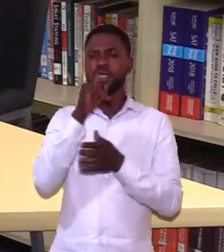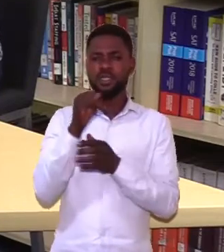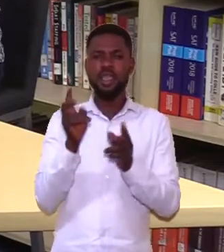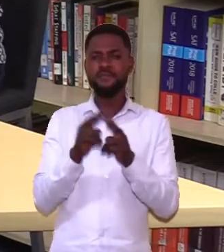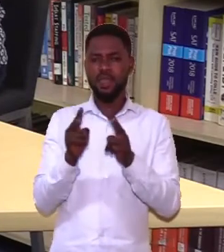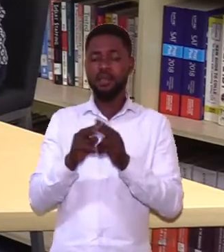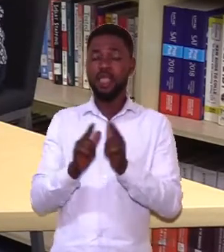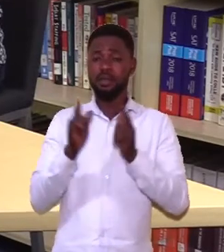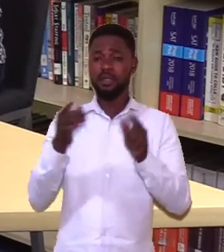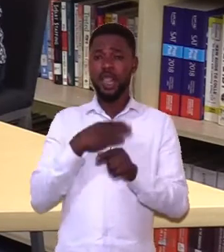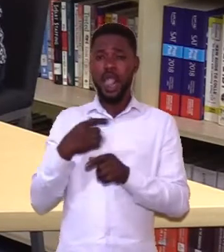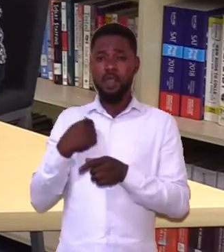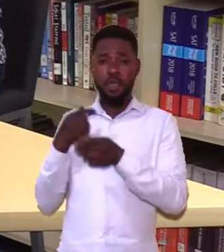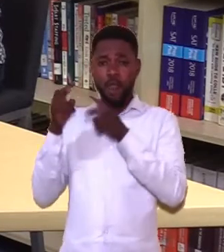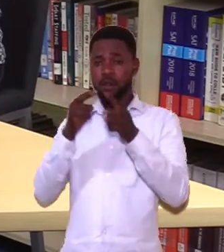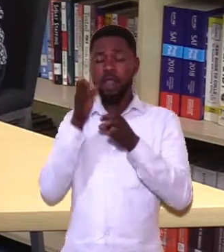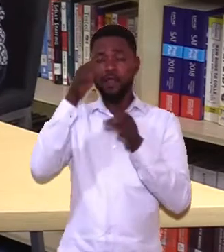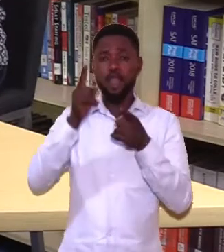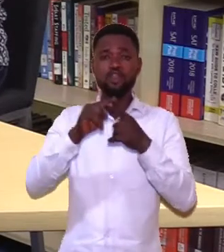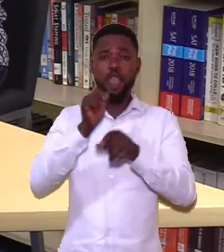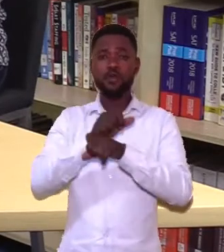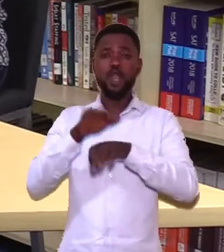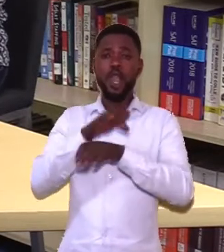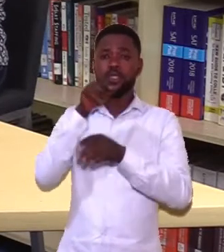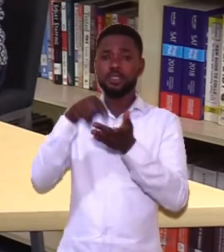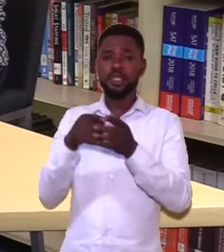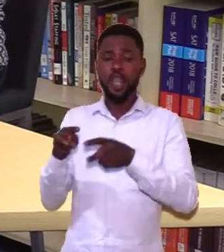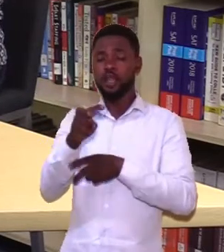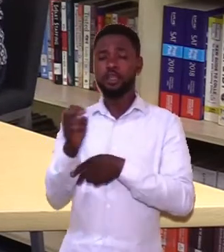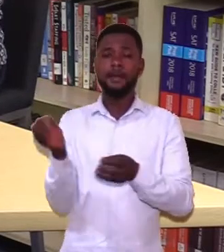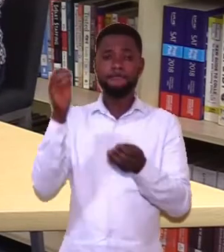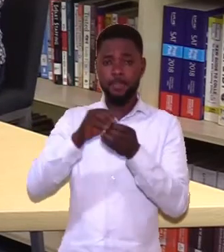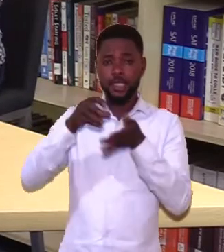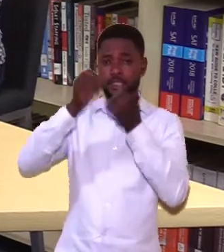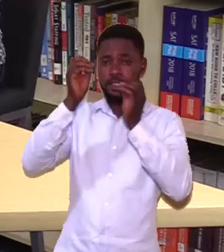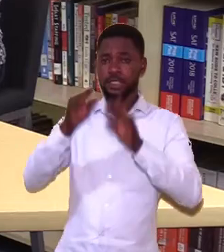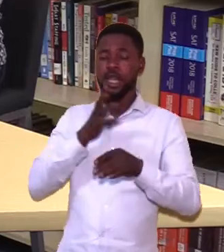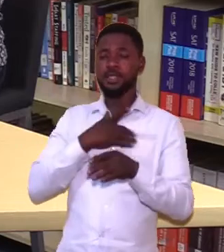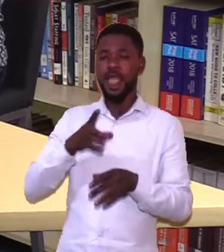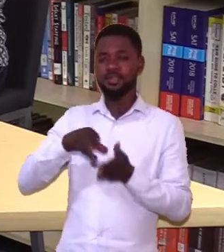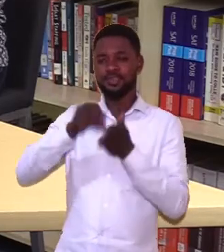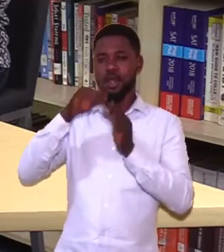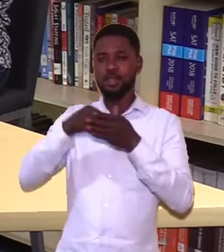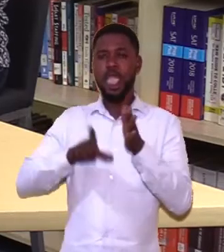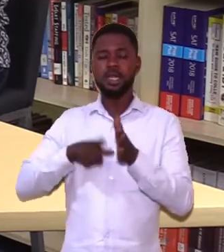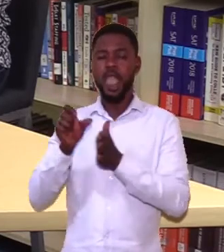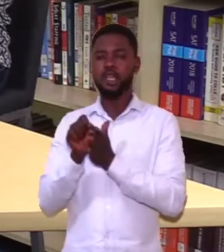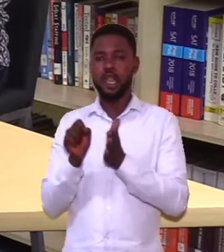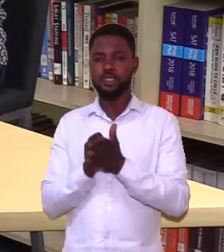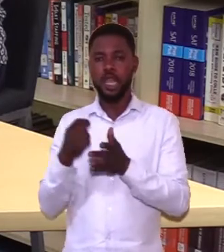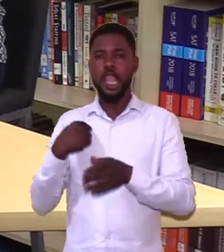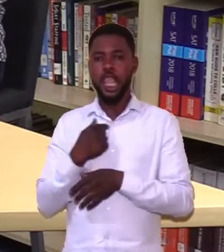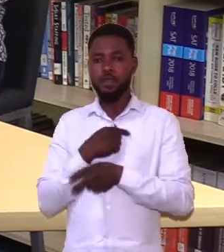absolutely. So its power part is exciting, and we look forward to working on this journey with more teachers and students, across Lagos